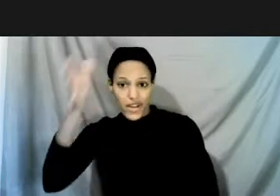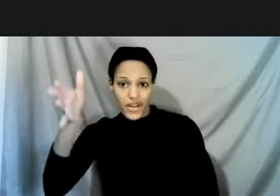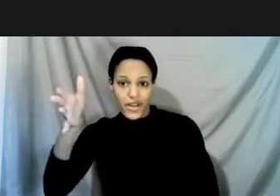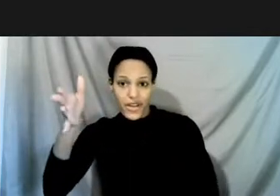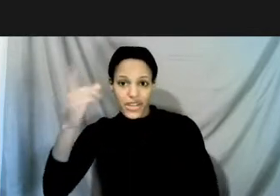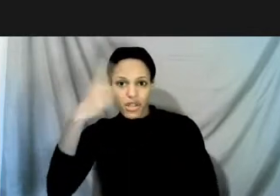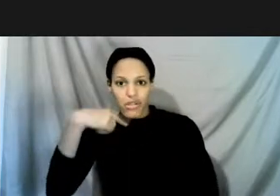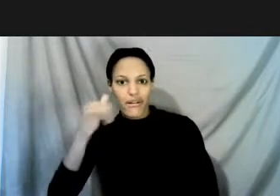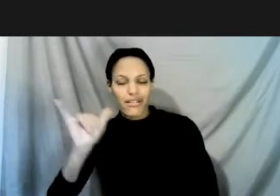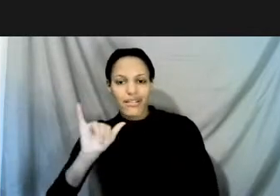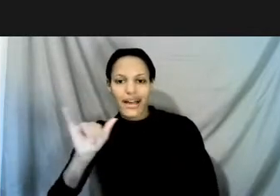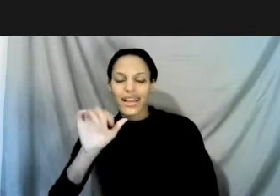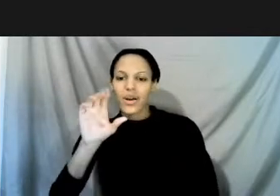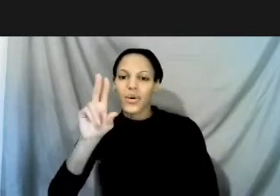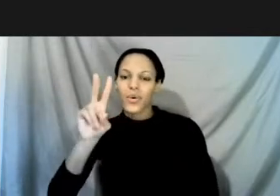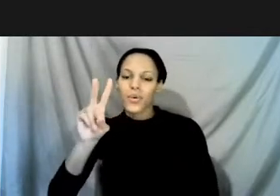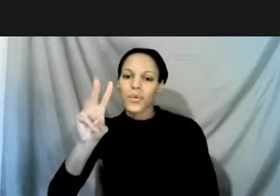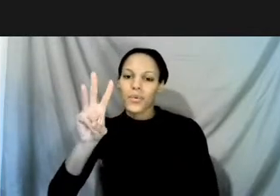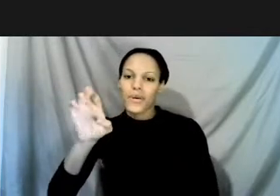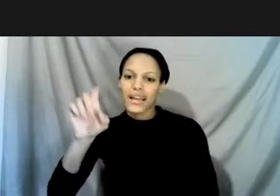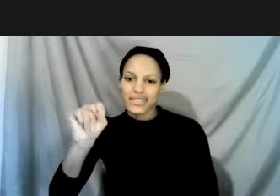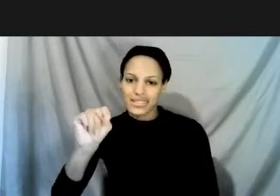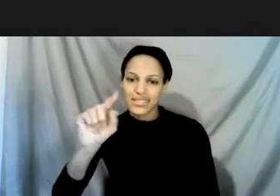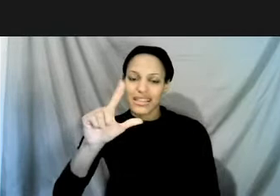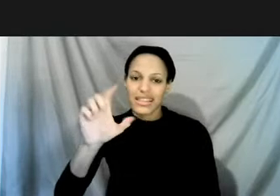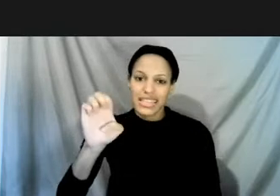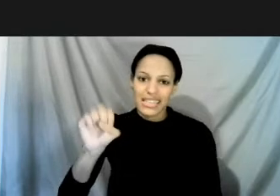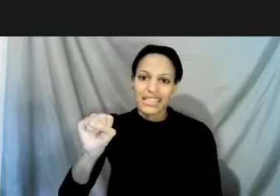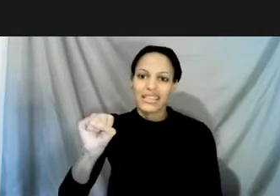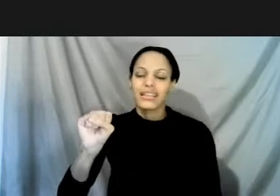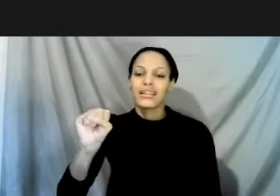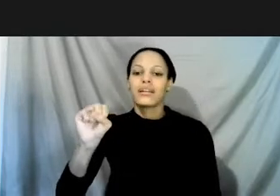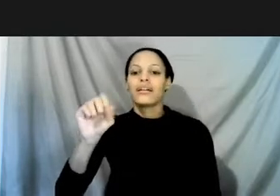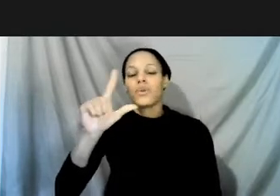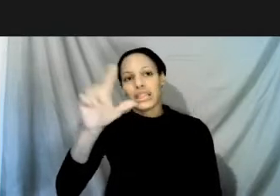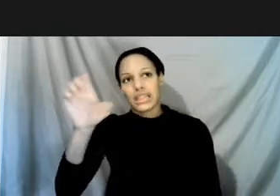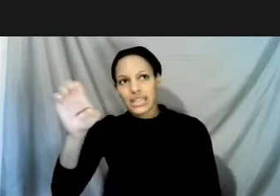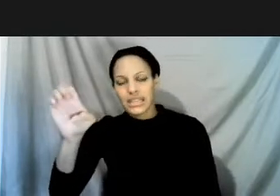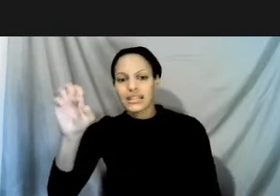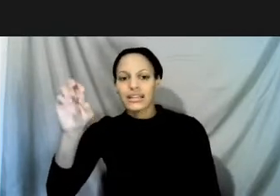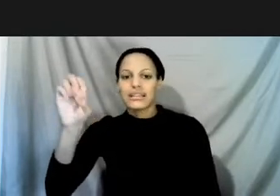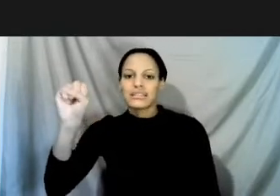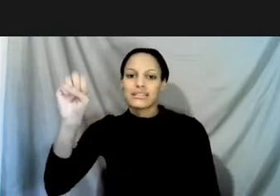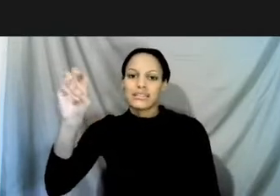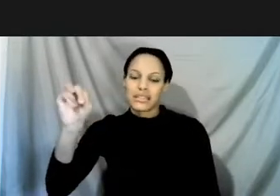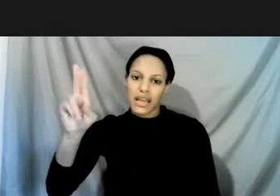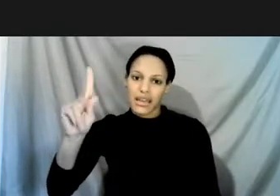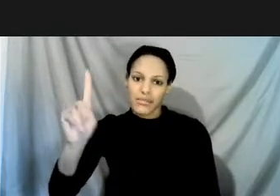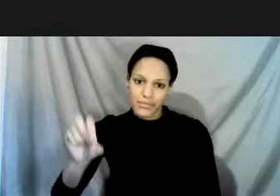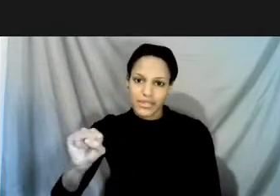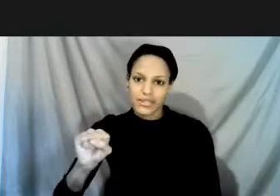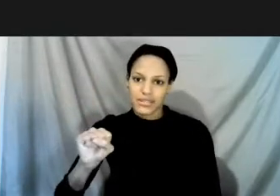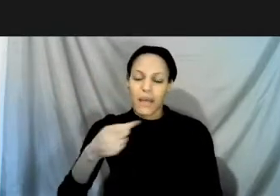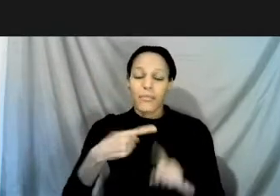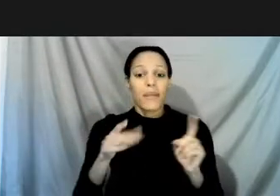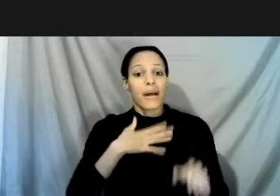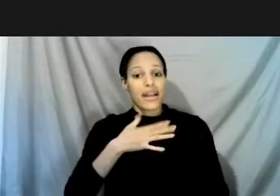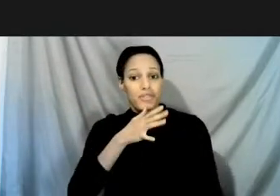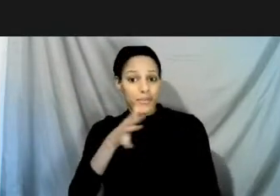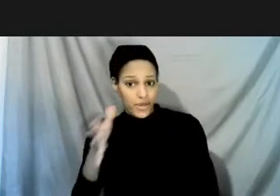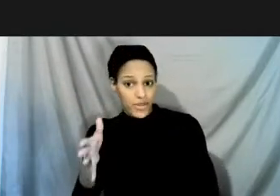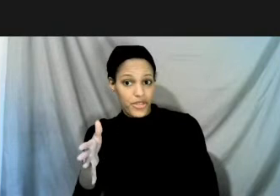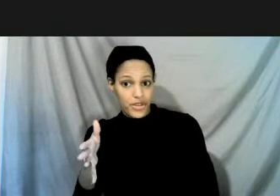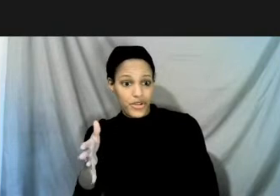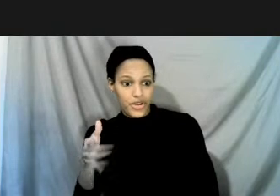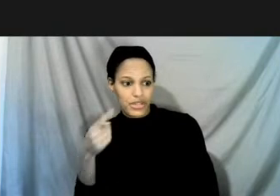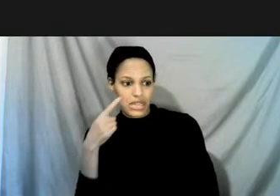Wesley Snipes, but my grandmother, you know, would look like you, if you passed her on the street, you would